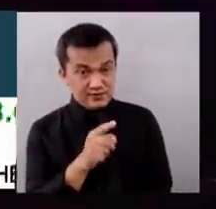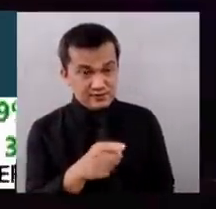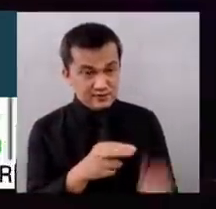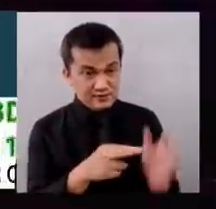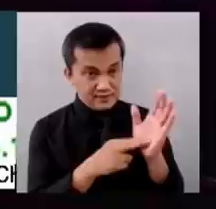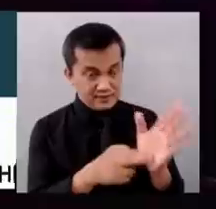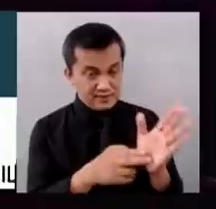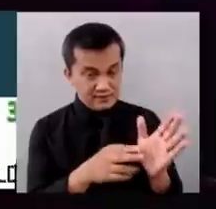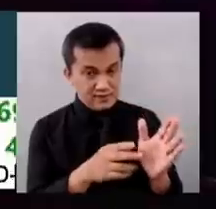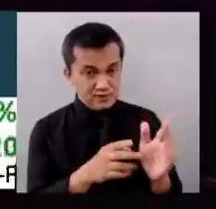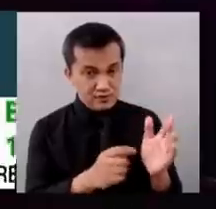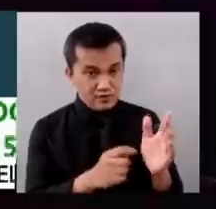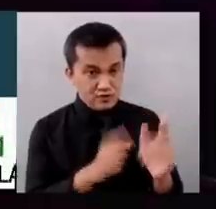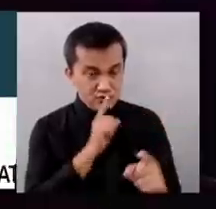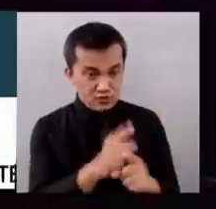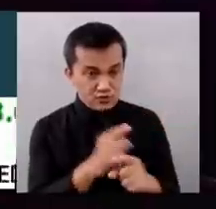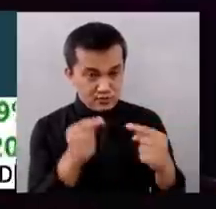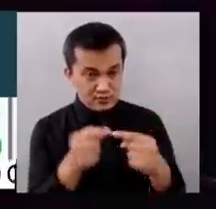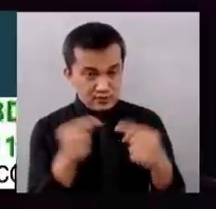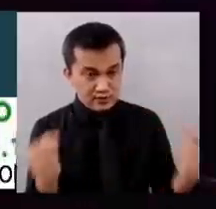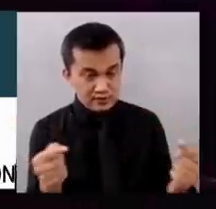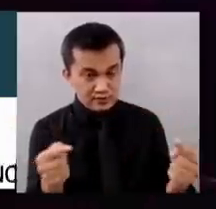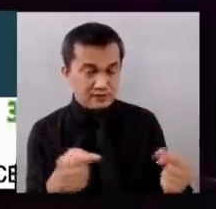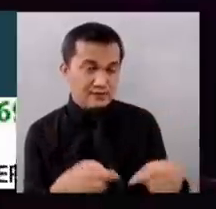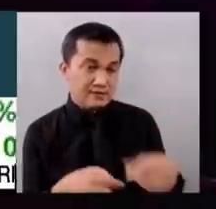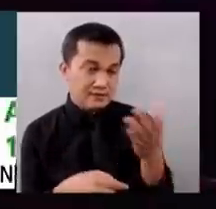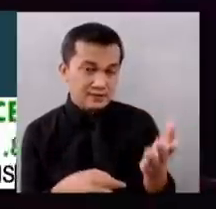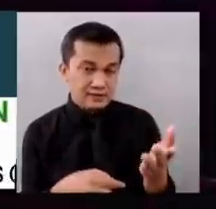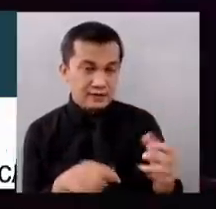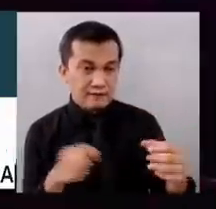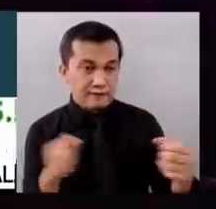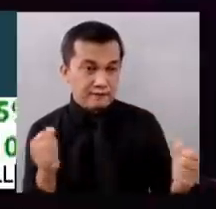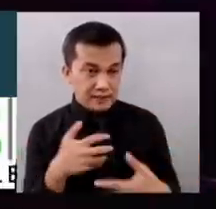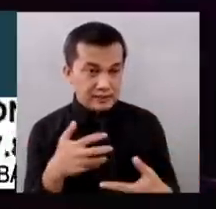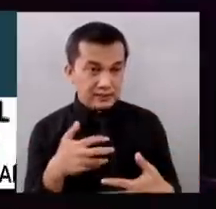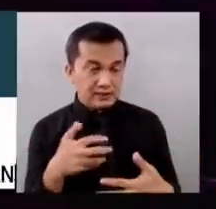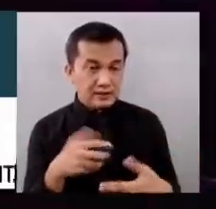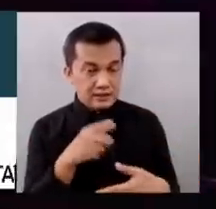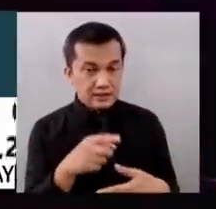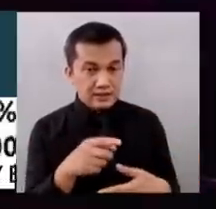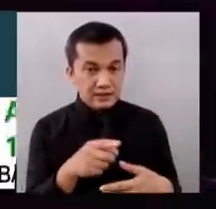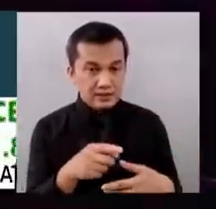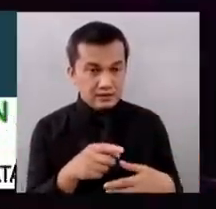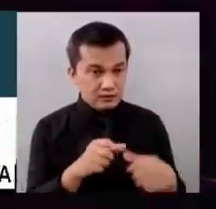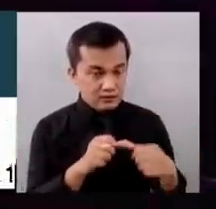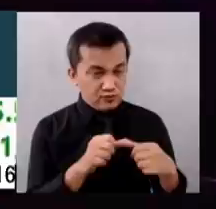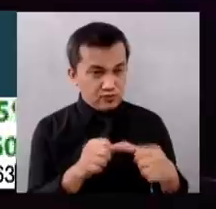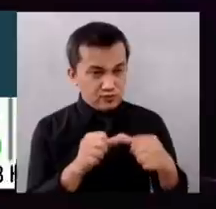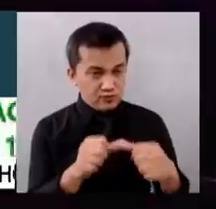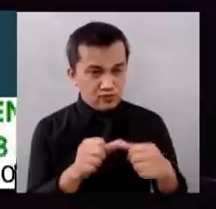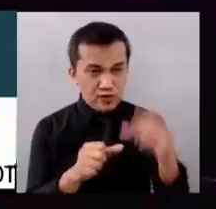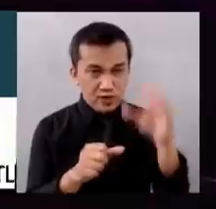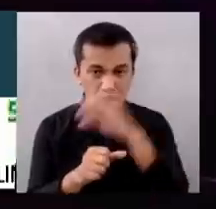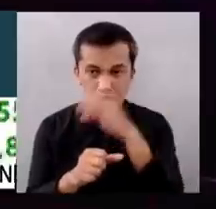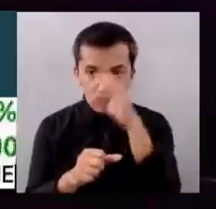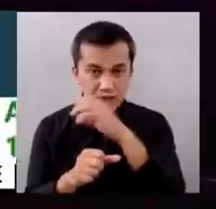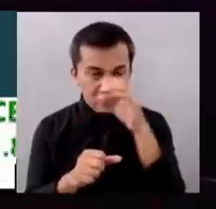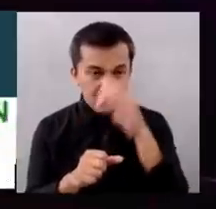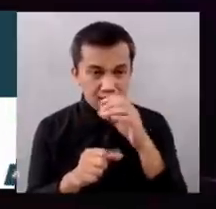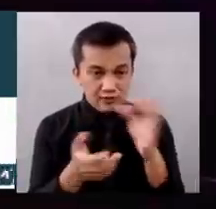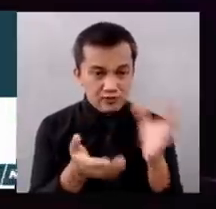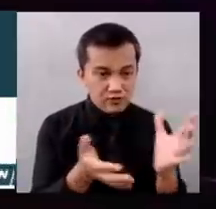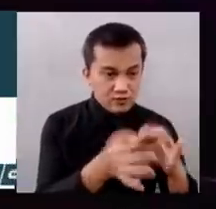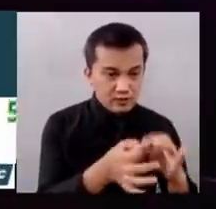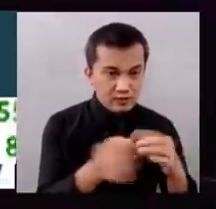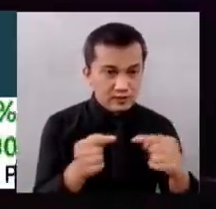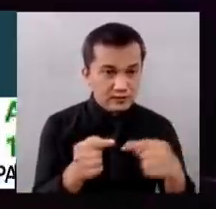the true opposition? Because that's the fear, that as you continuously search to unify the